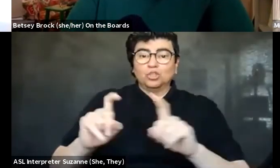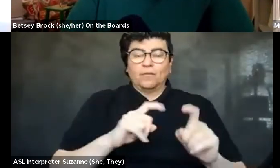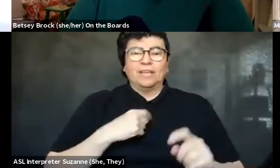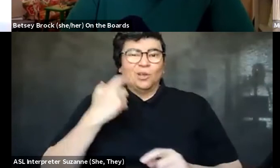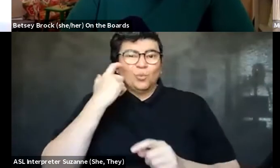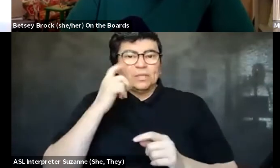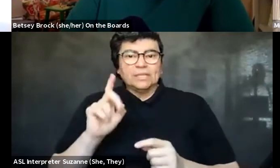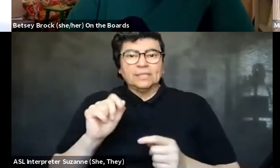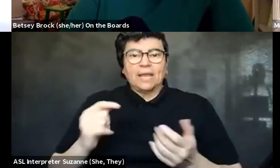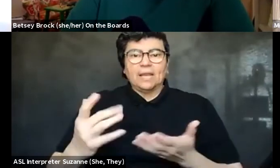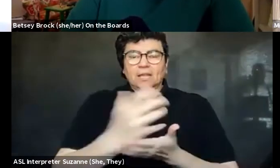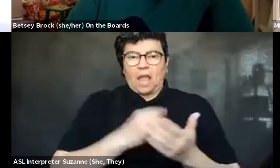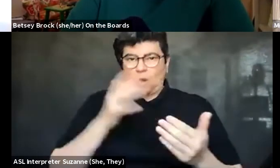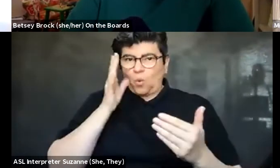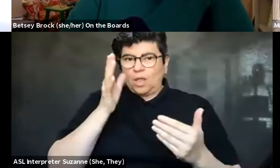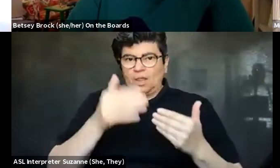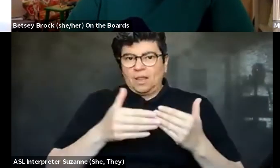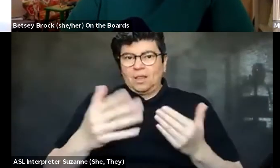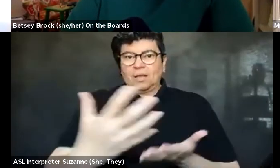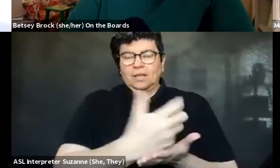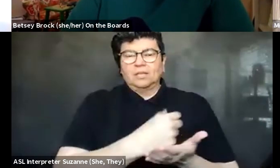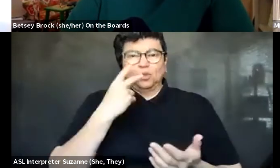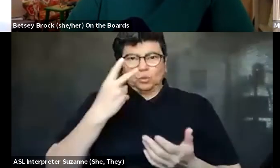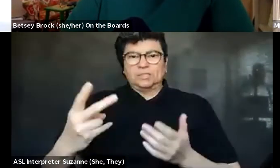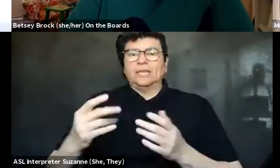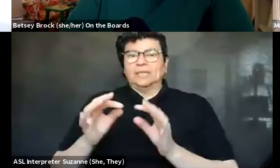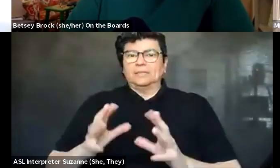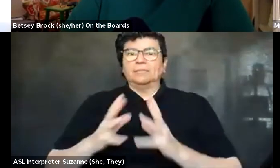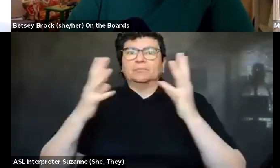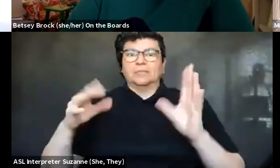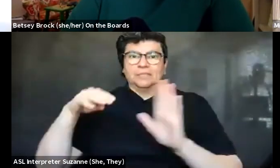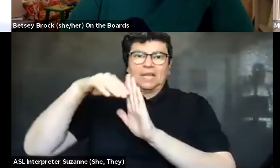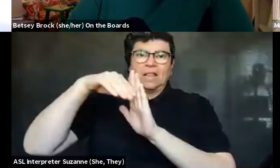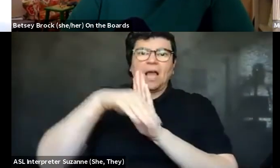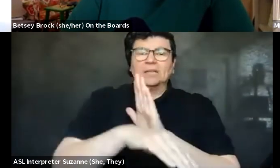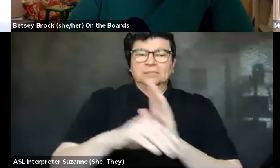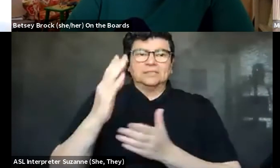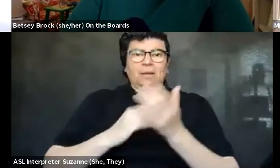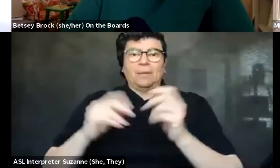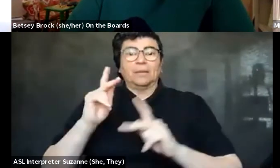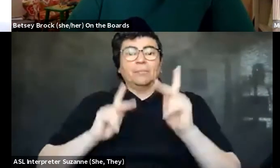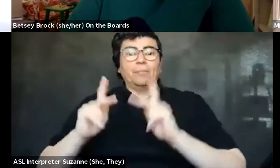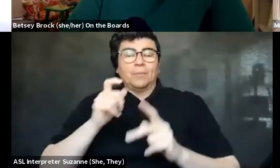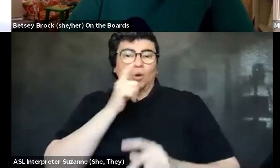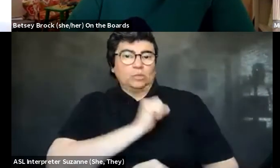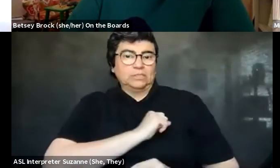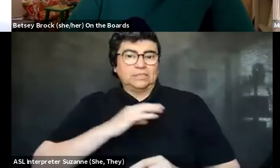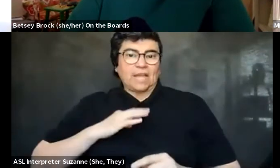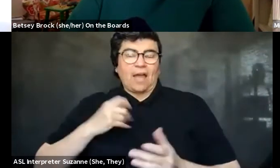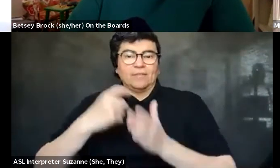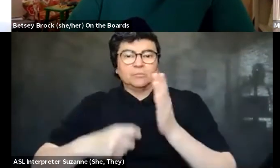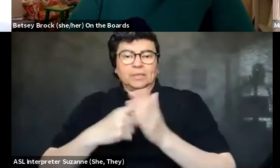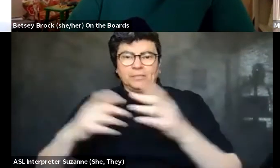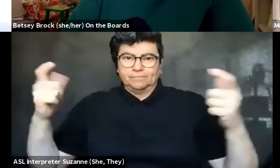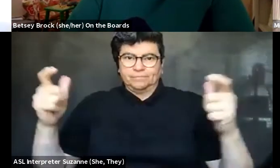the upcoming one, you can really see the significant declines. Michael cited some of them in personnel expenses, and the